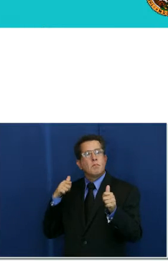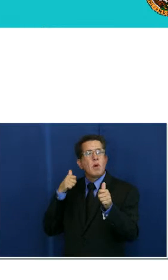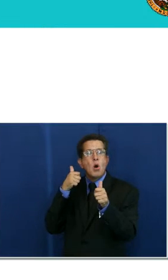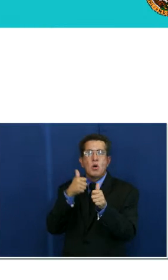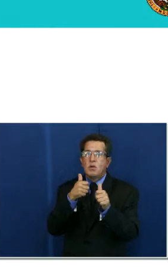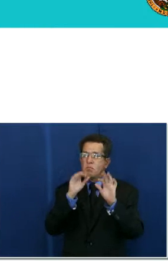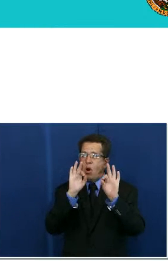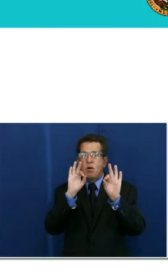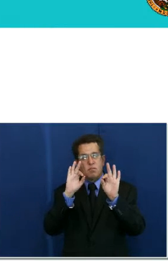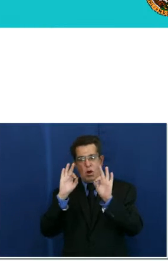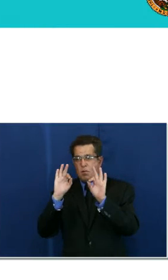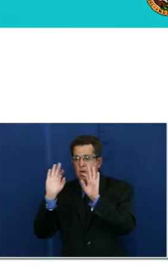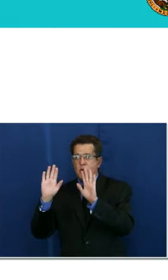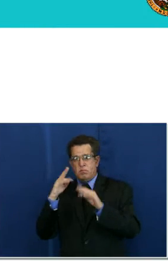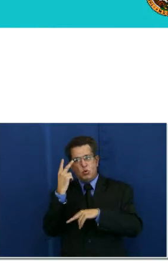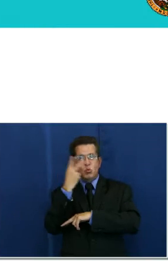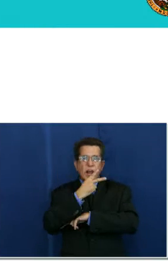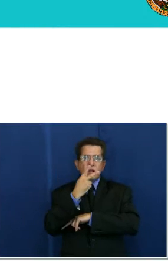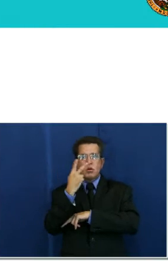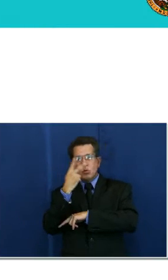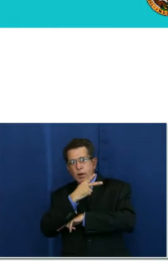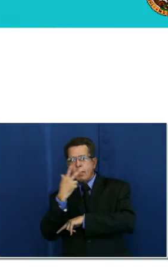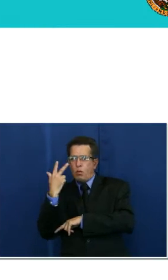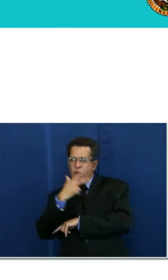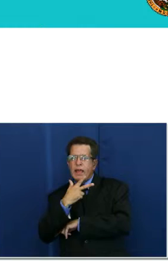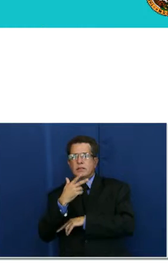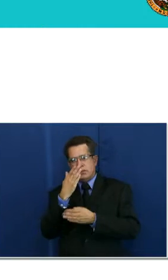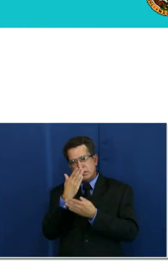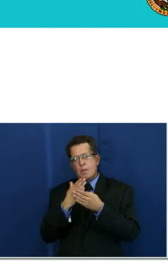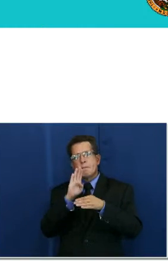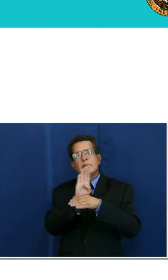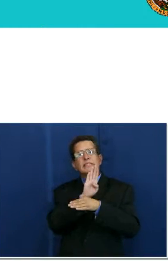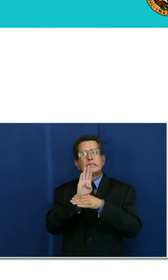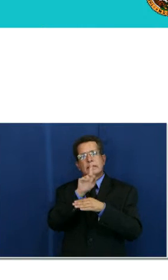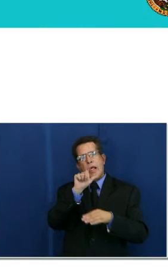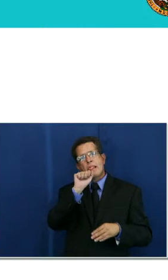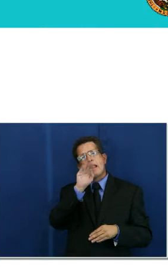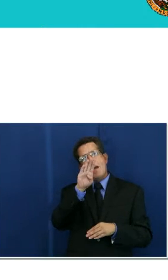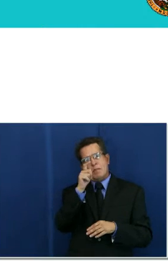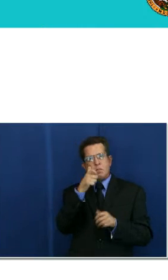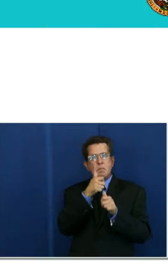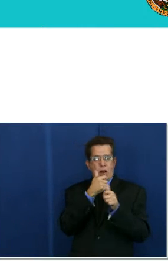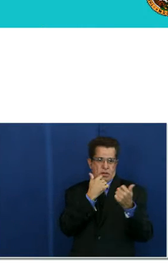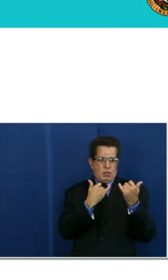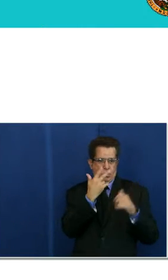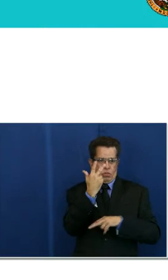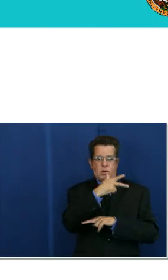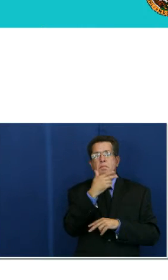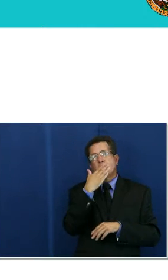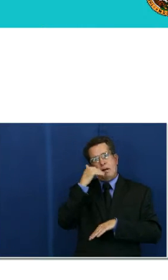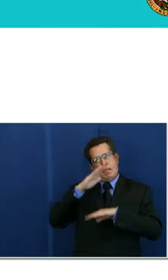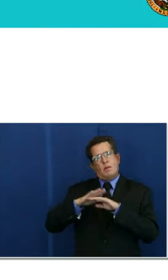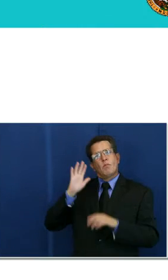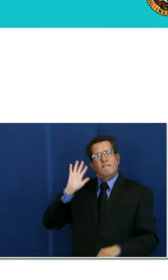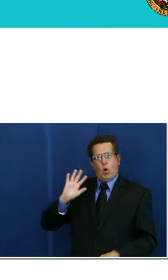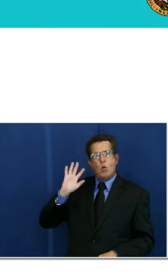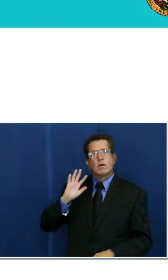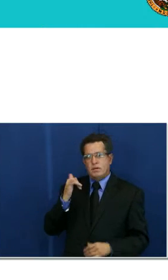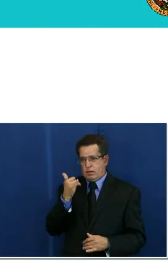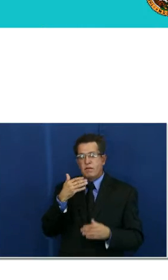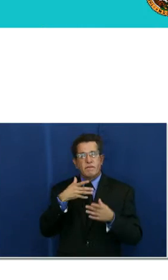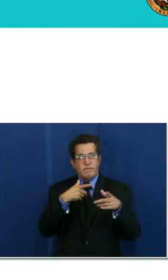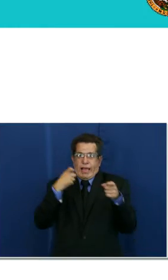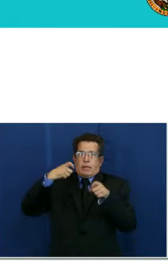on par with our hospital systems. And the commercial labs still lagging a little bit behind, but still considerably better than where it was in the past. And the turnaround time is